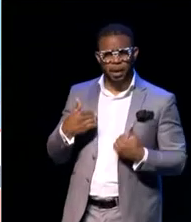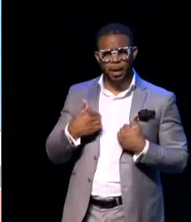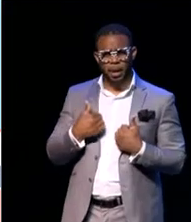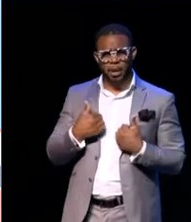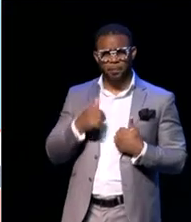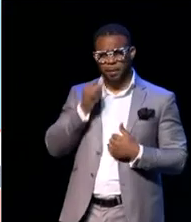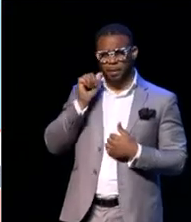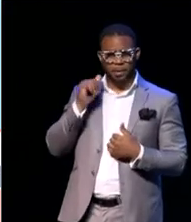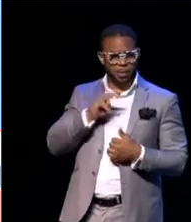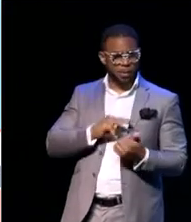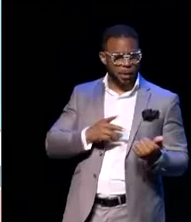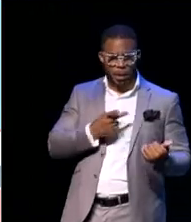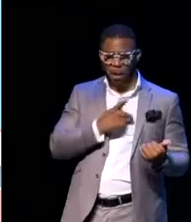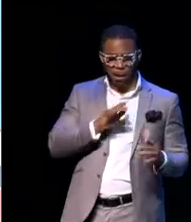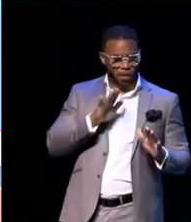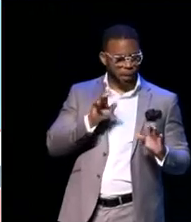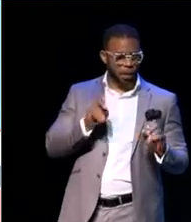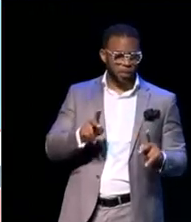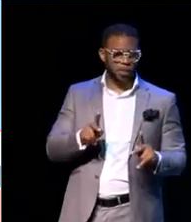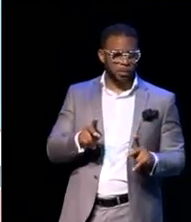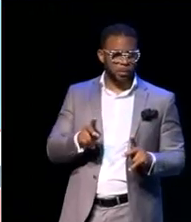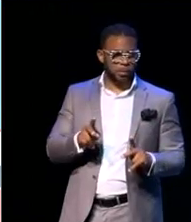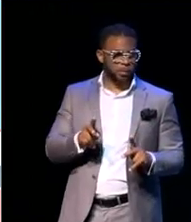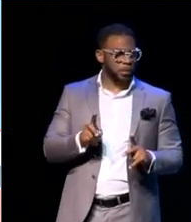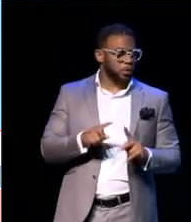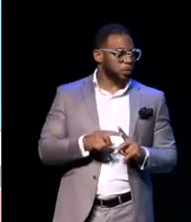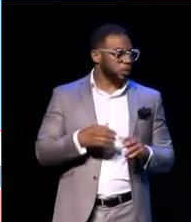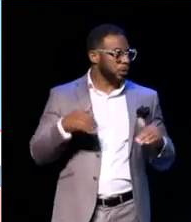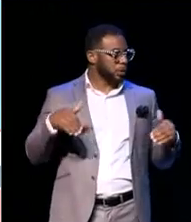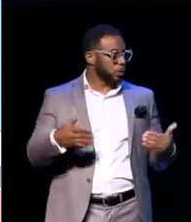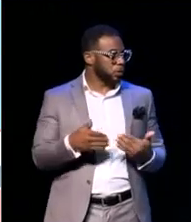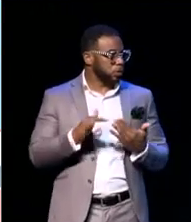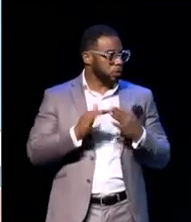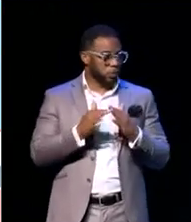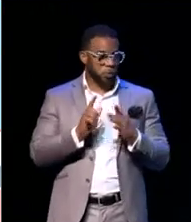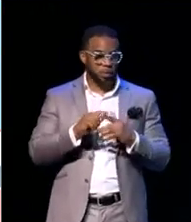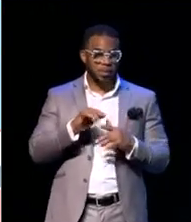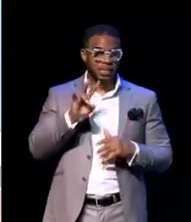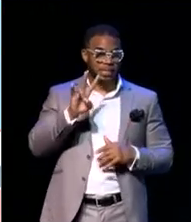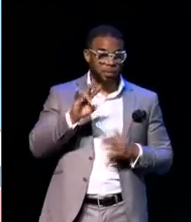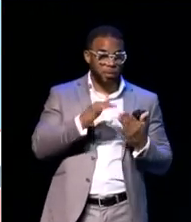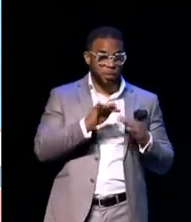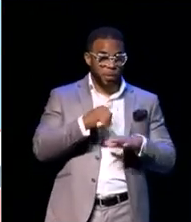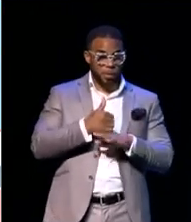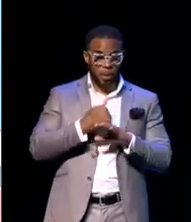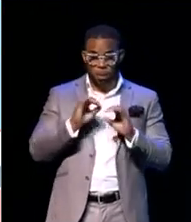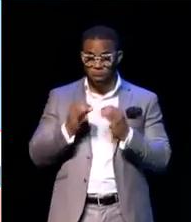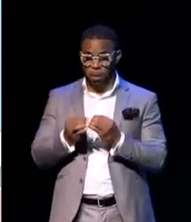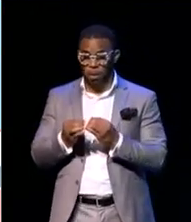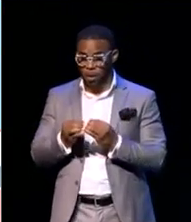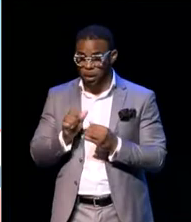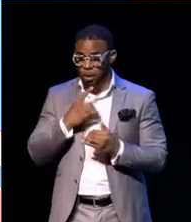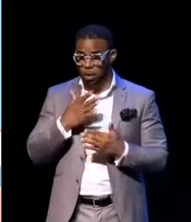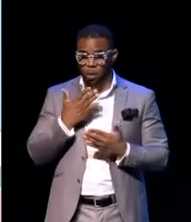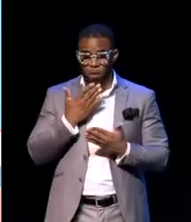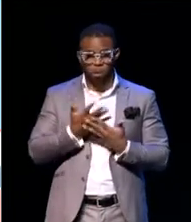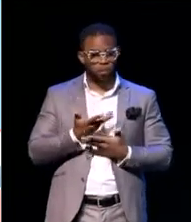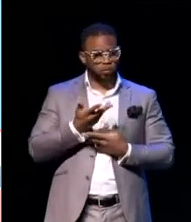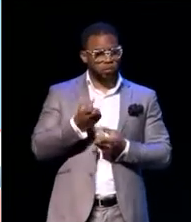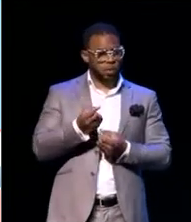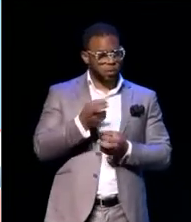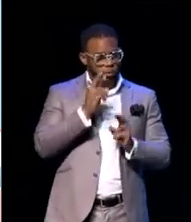have, yesterday, the mayor and I had a great opportunity to introduce the community to 7 community-based organizations that are